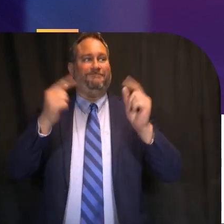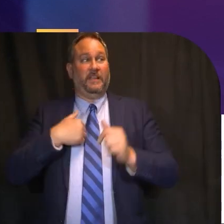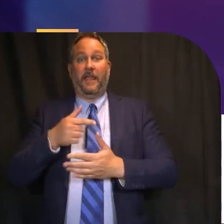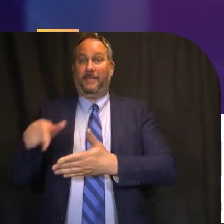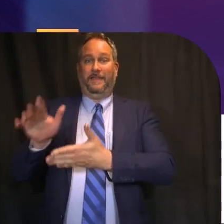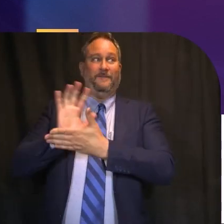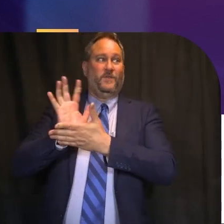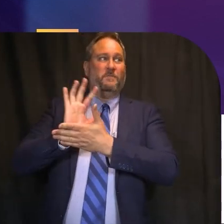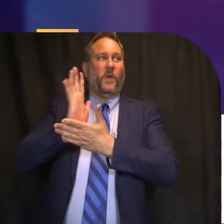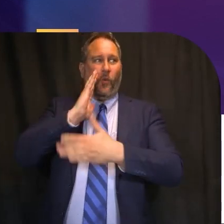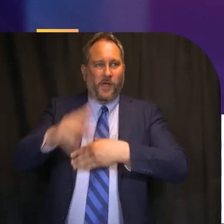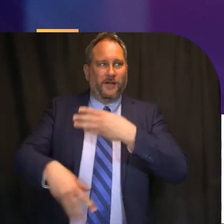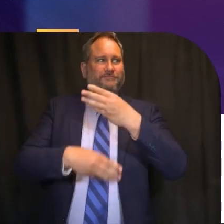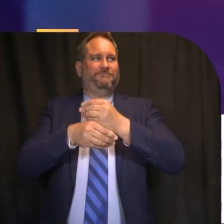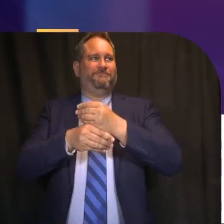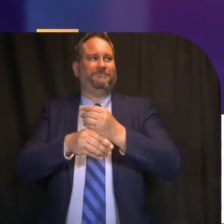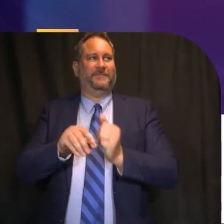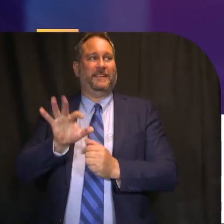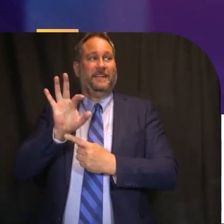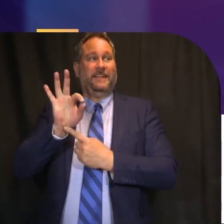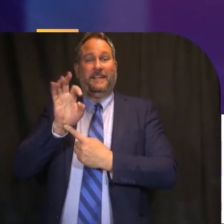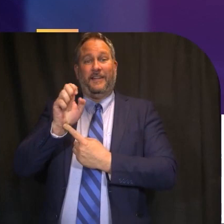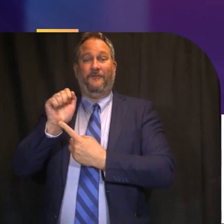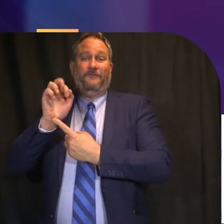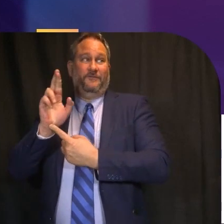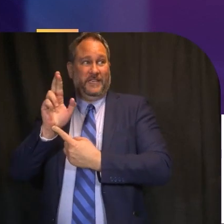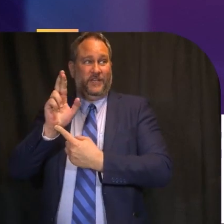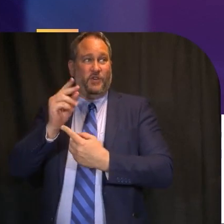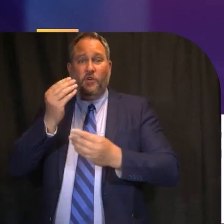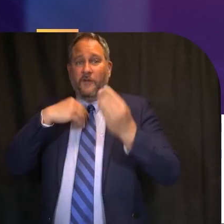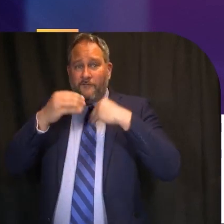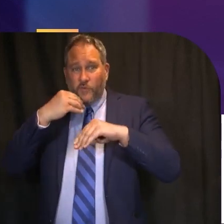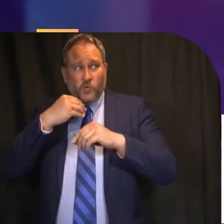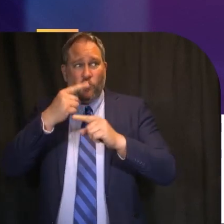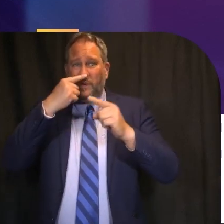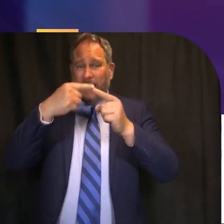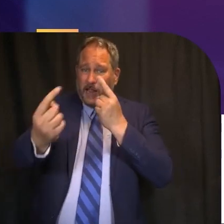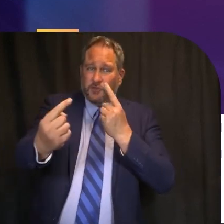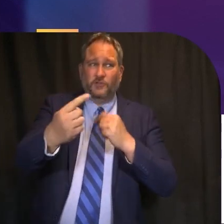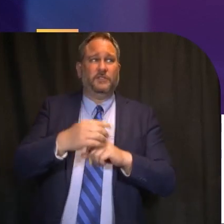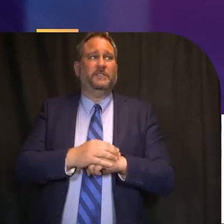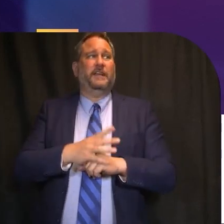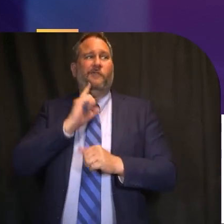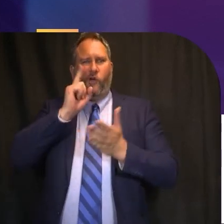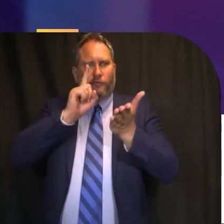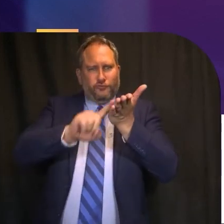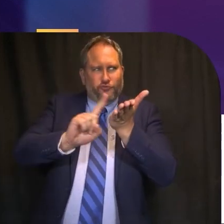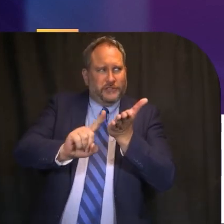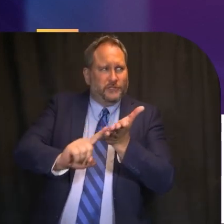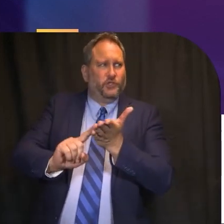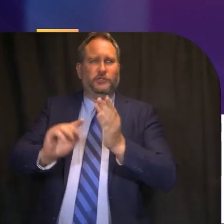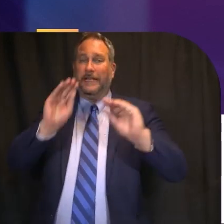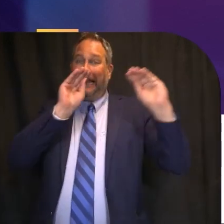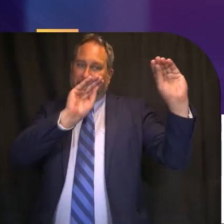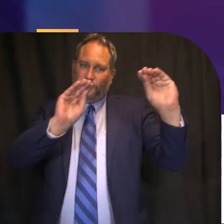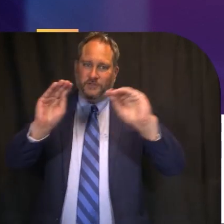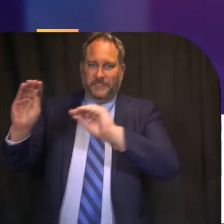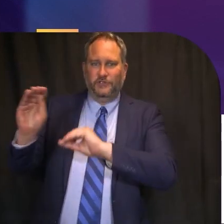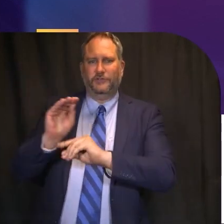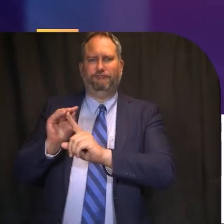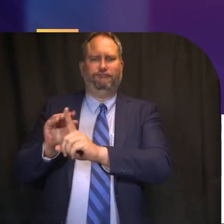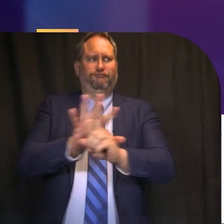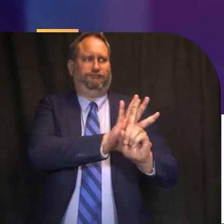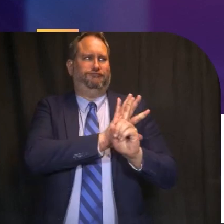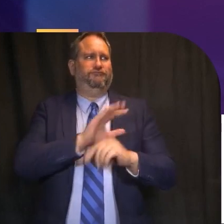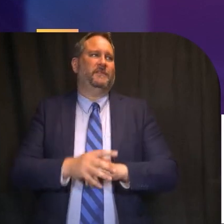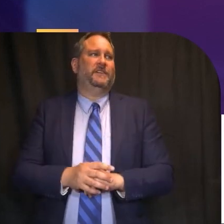and Education, to create a children's book version of Food Friendly. Upon the film's release and the children's book release, I